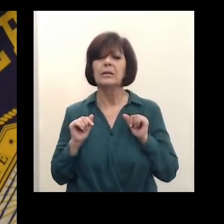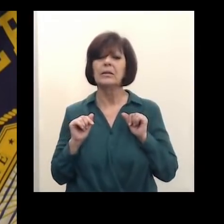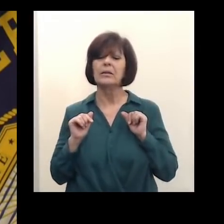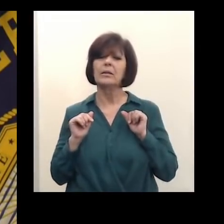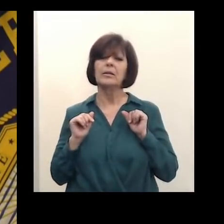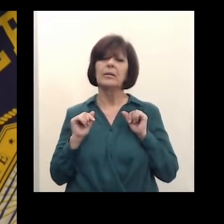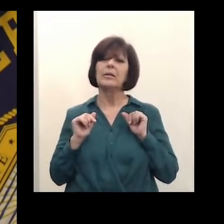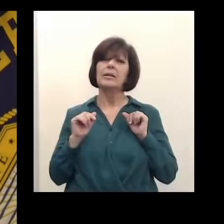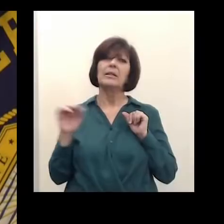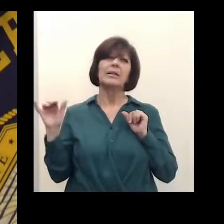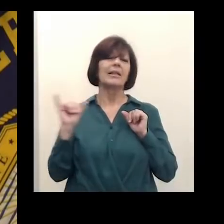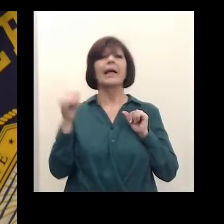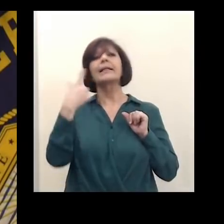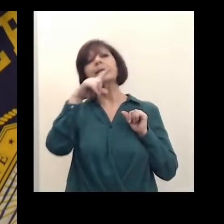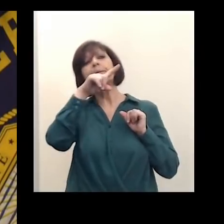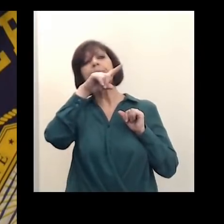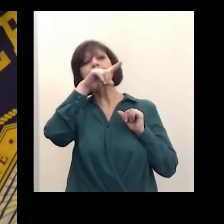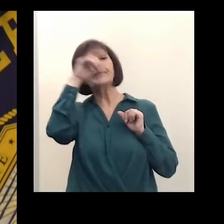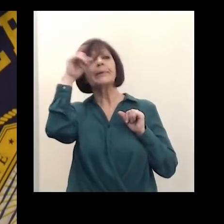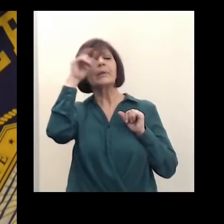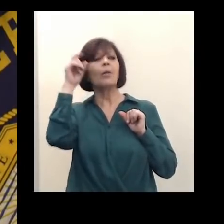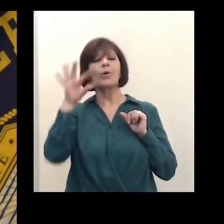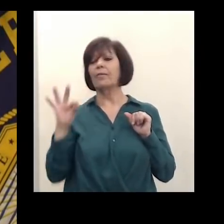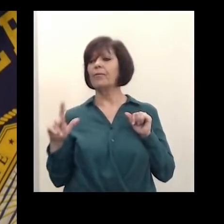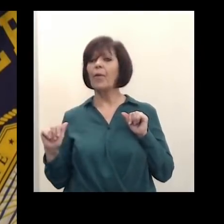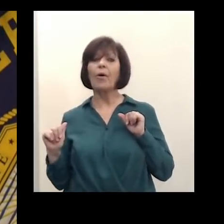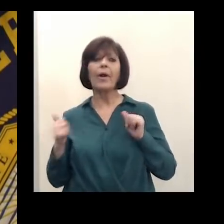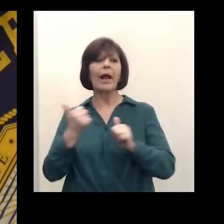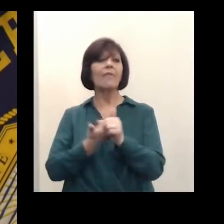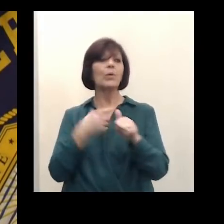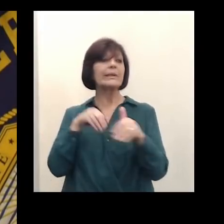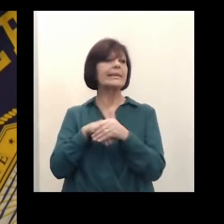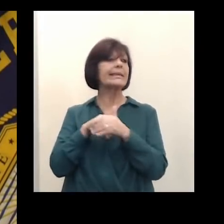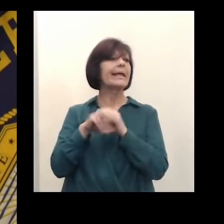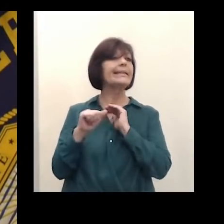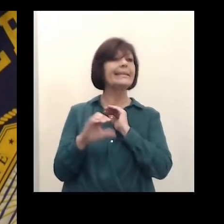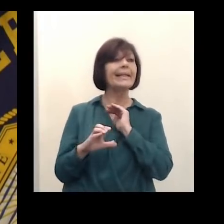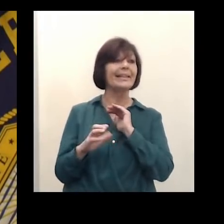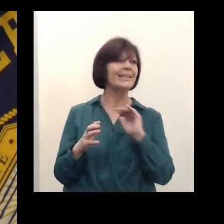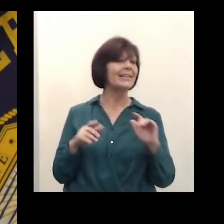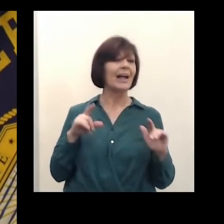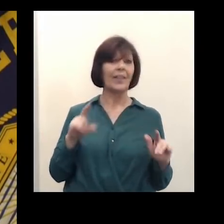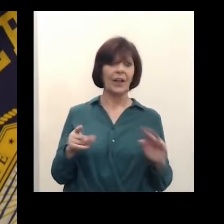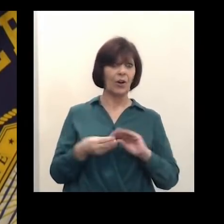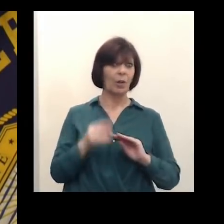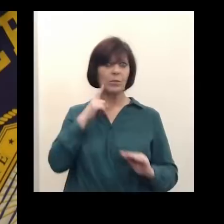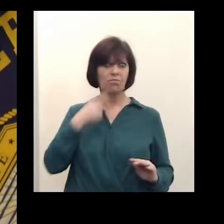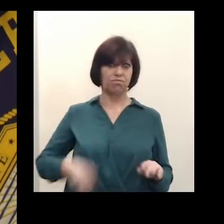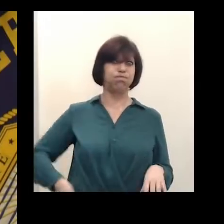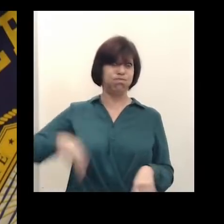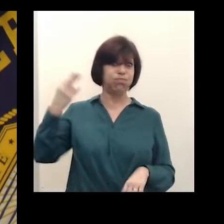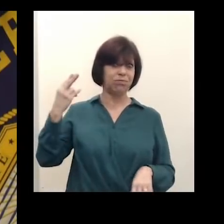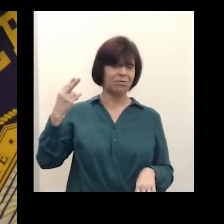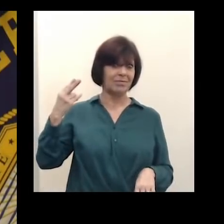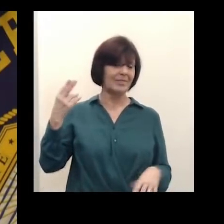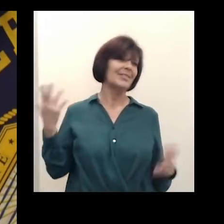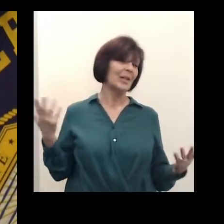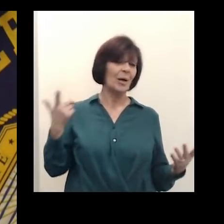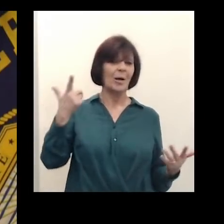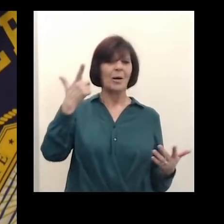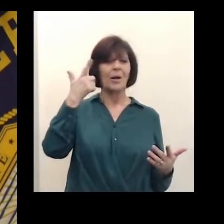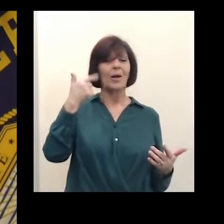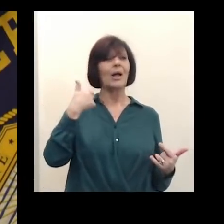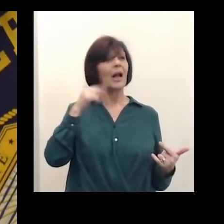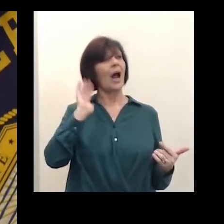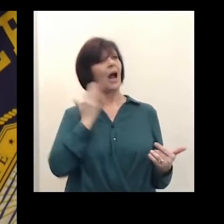like the summer when in Florida everyone's inside and they're in air conditioning. Their rates were astronomical, and ours were better because people are outside. Now